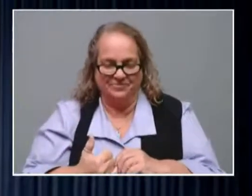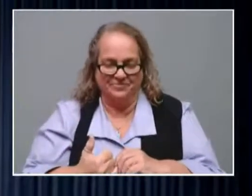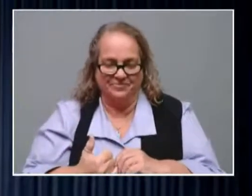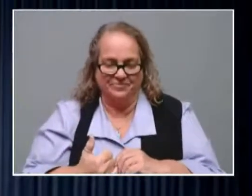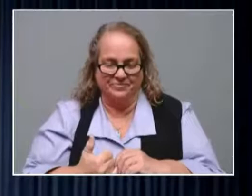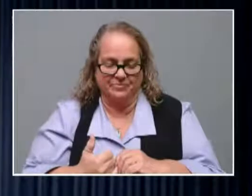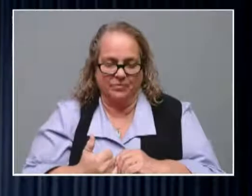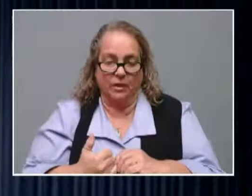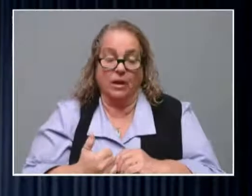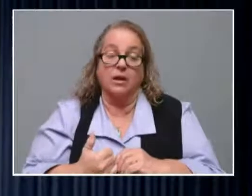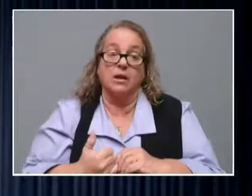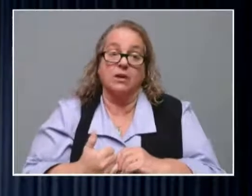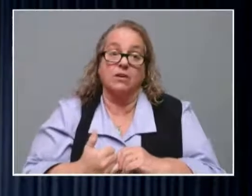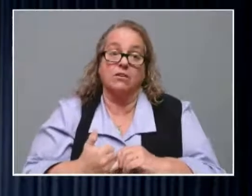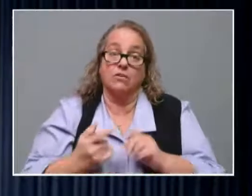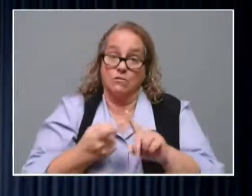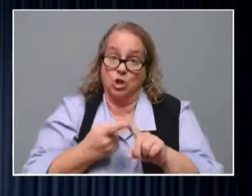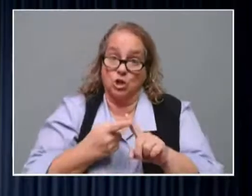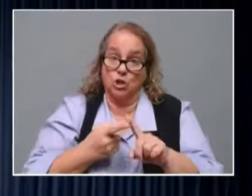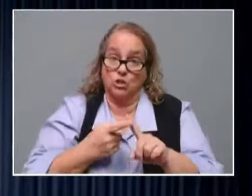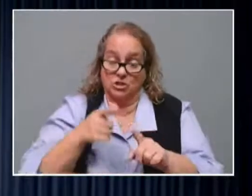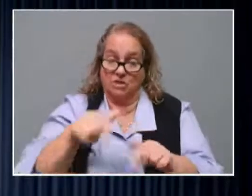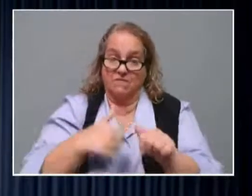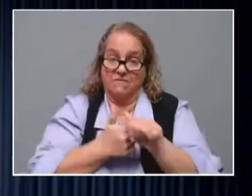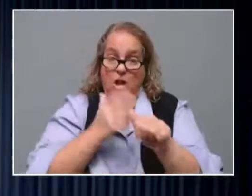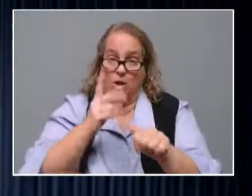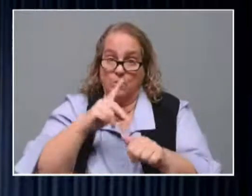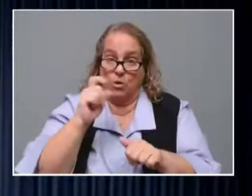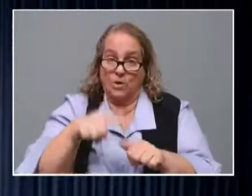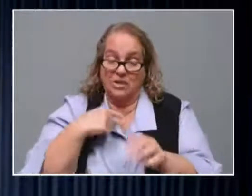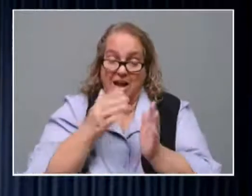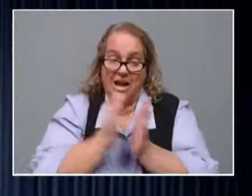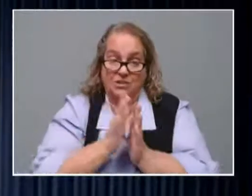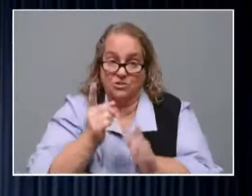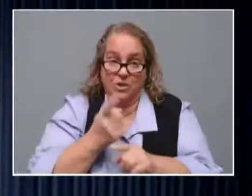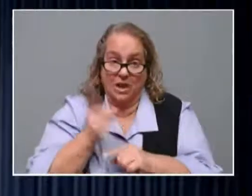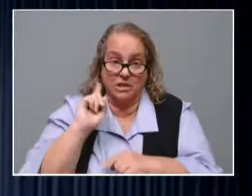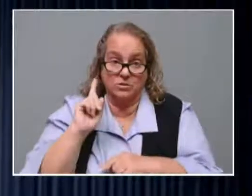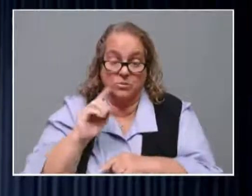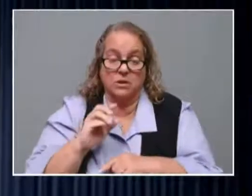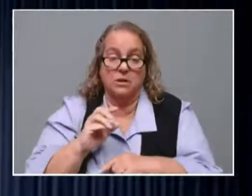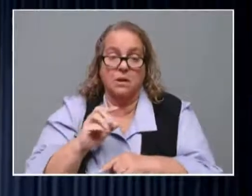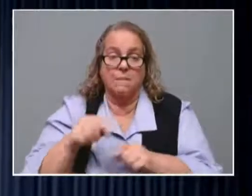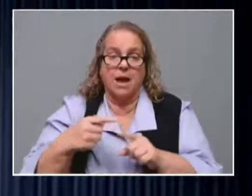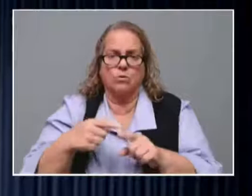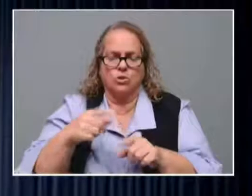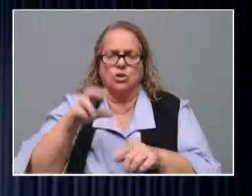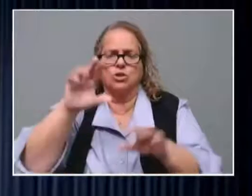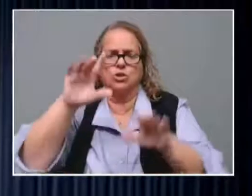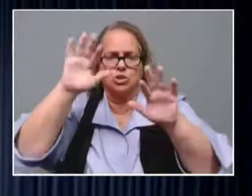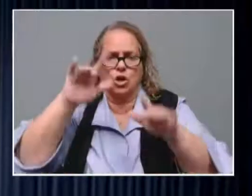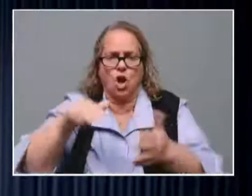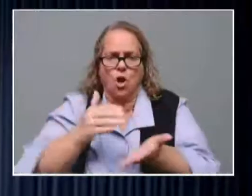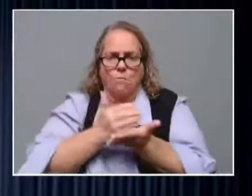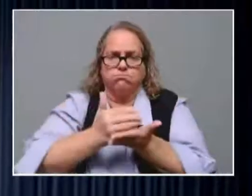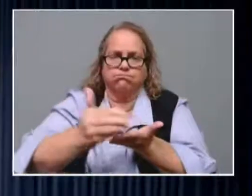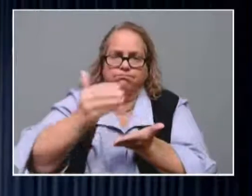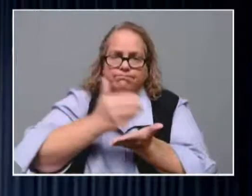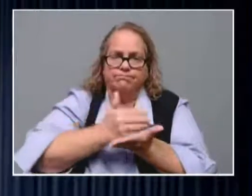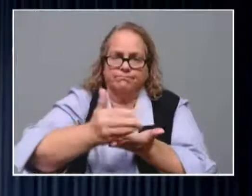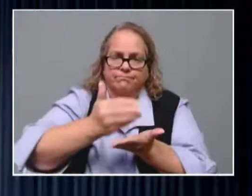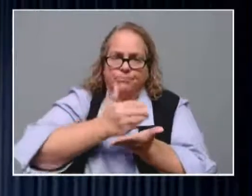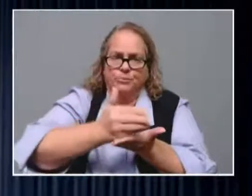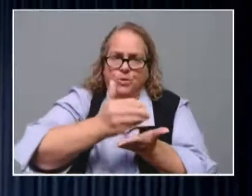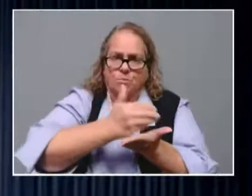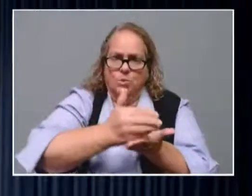of all, this will be a follow-up to a question I asked you last week, and this is about snowplow operators, since 11 states are